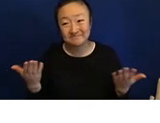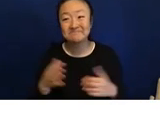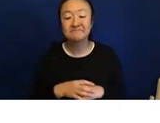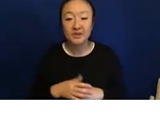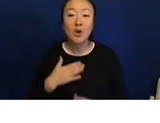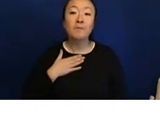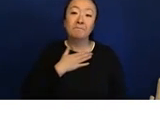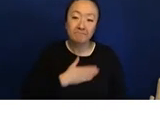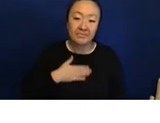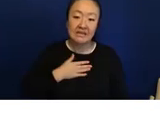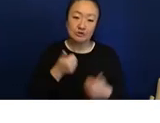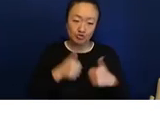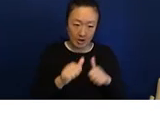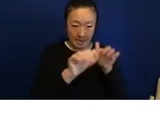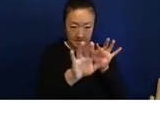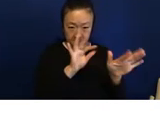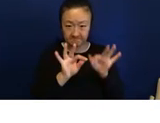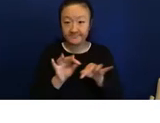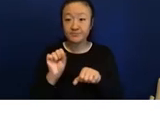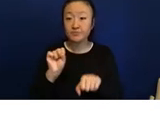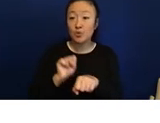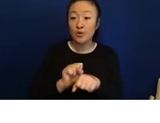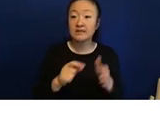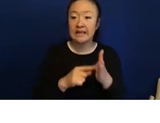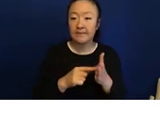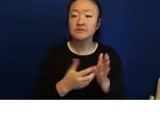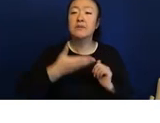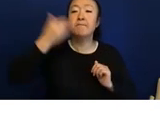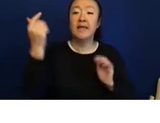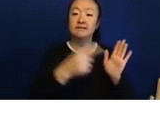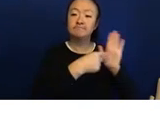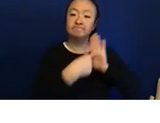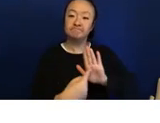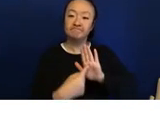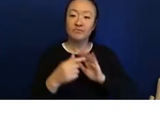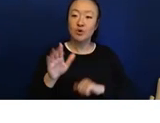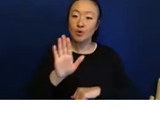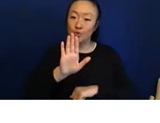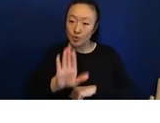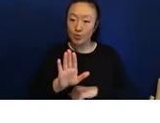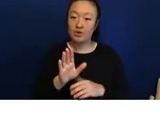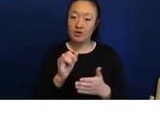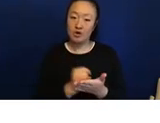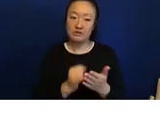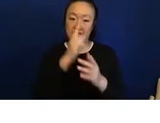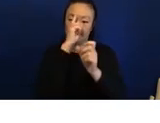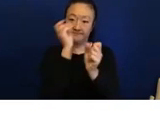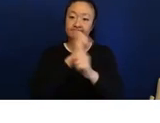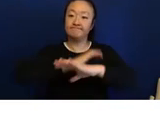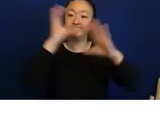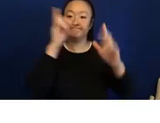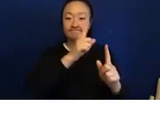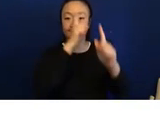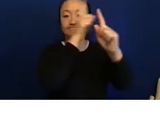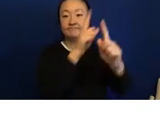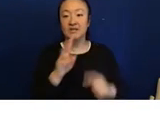please try to select work samples that best reflect your artistic vision, and